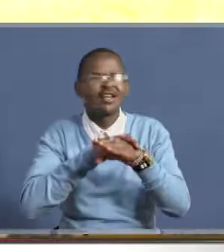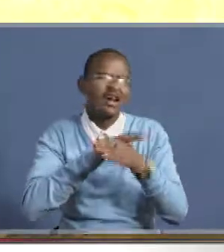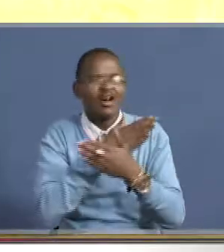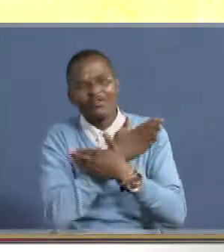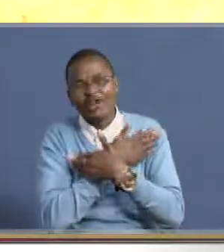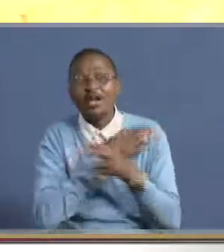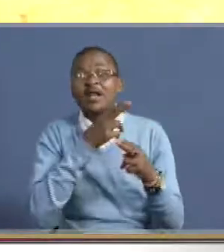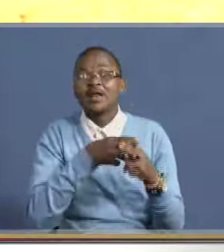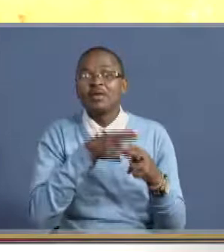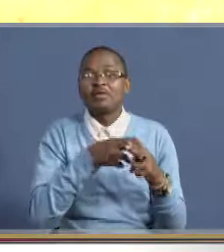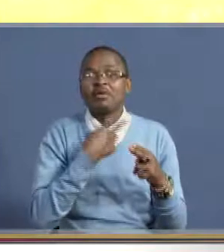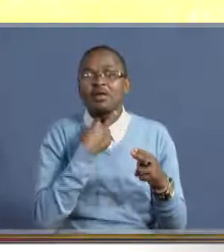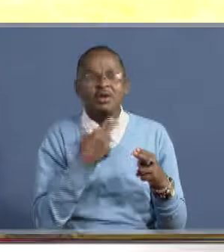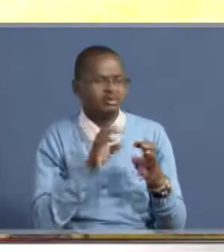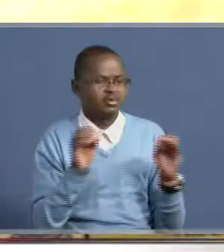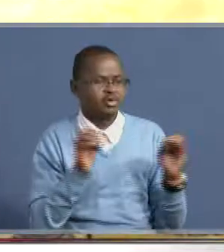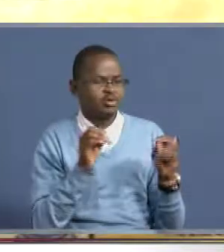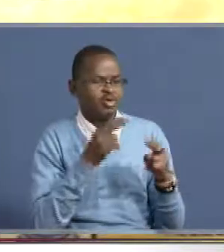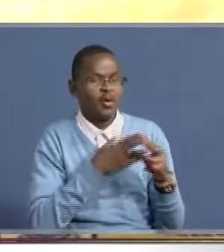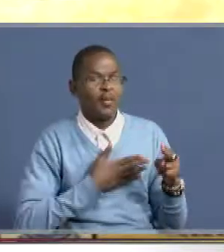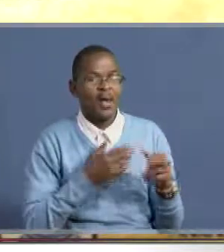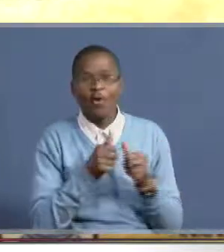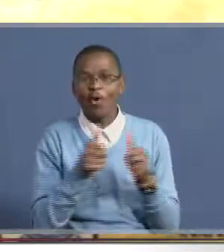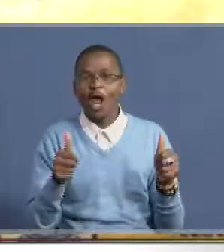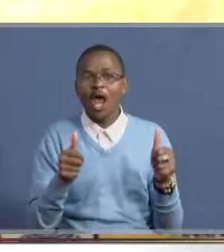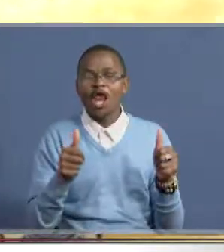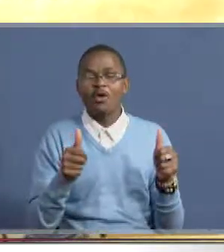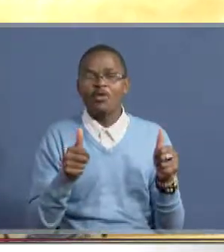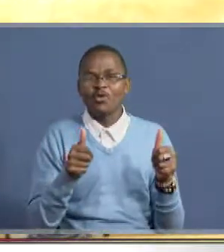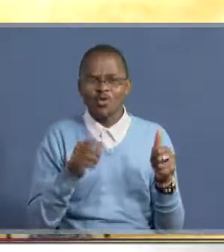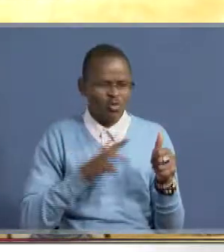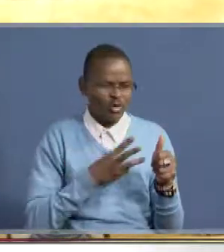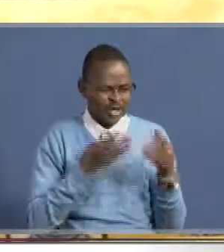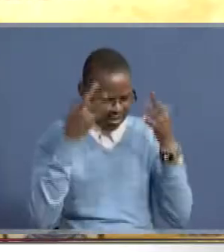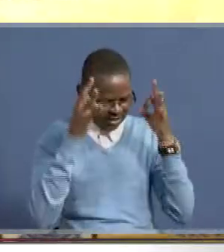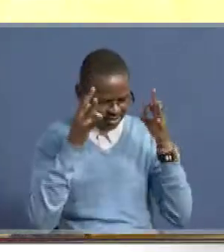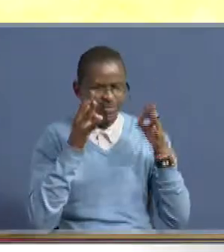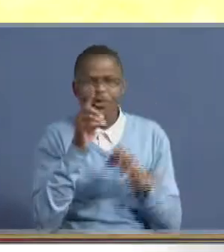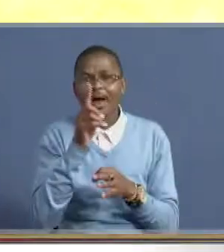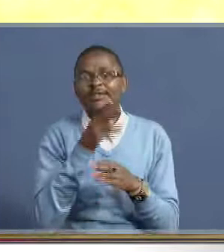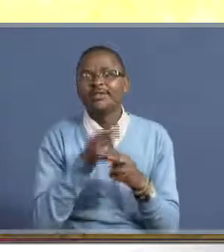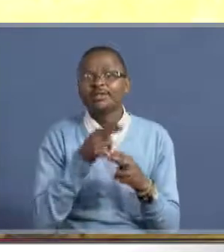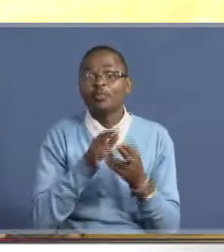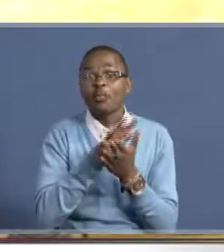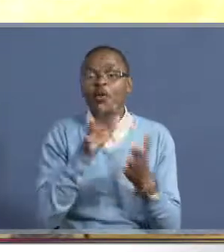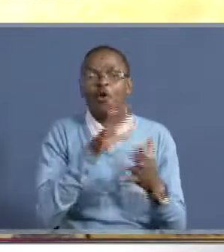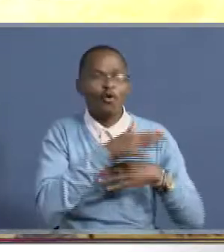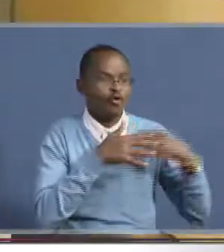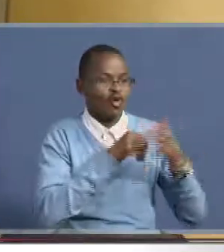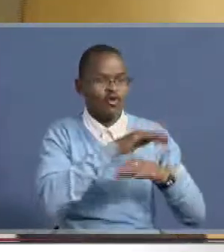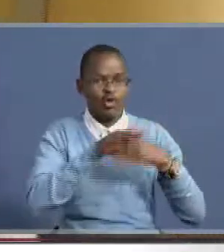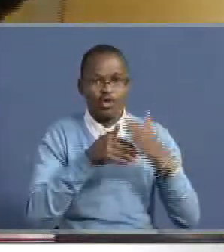couldn't pronounce Mylene well or Hernandez. So we decided on a name that is more